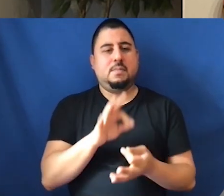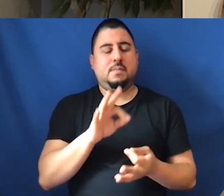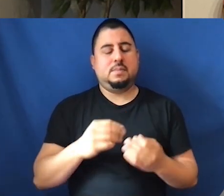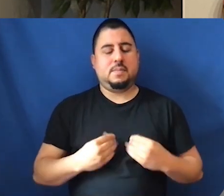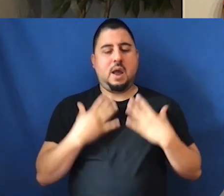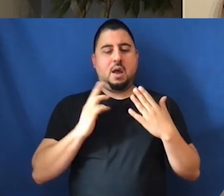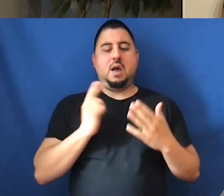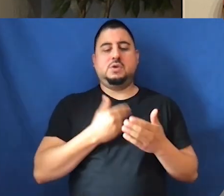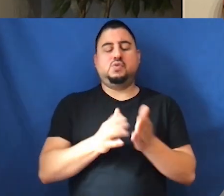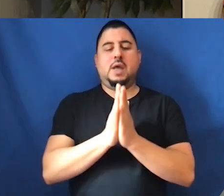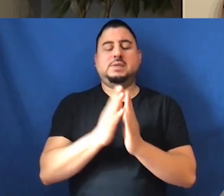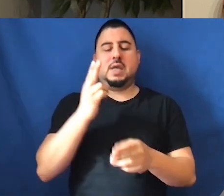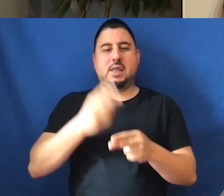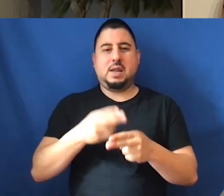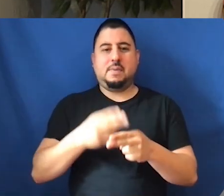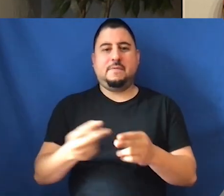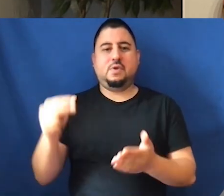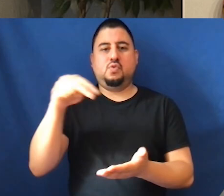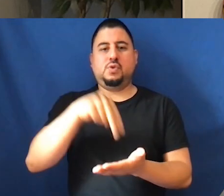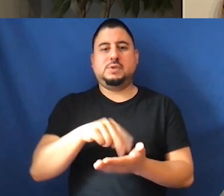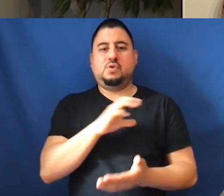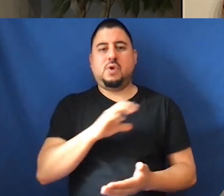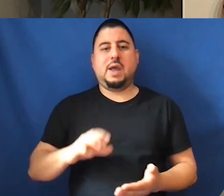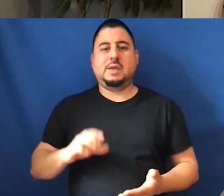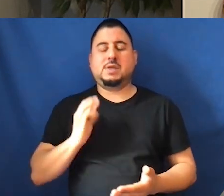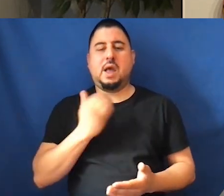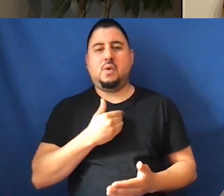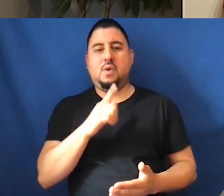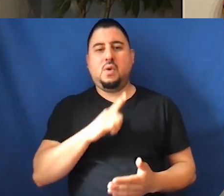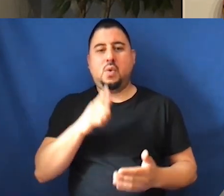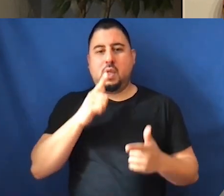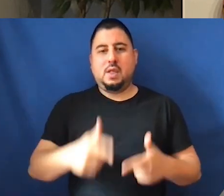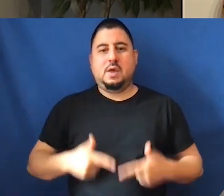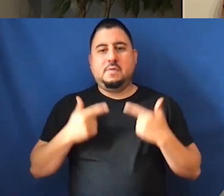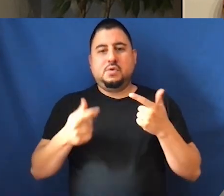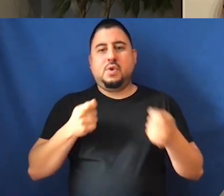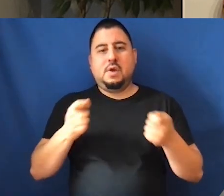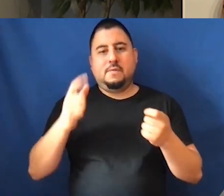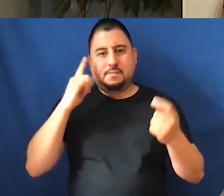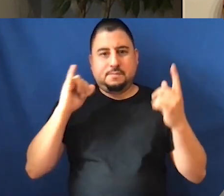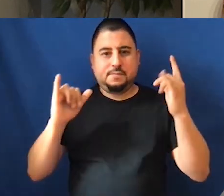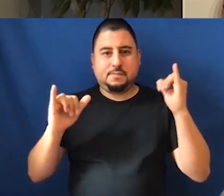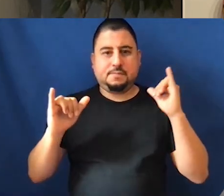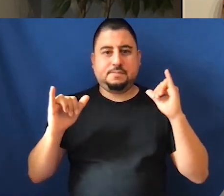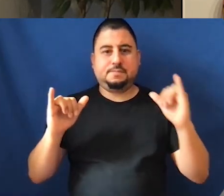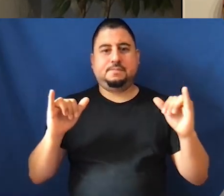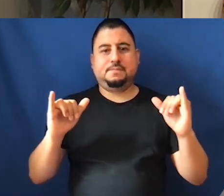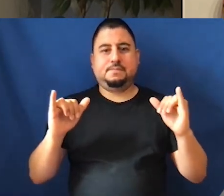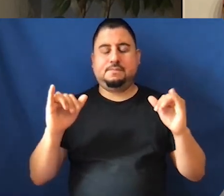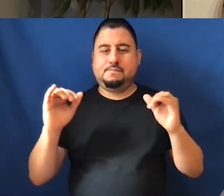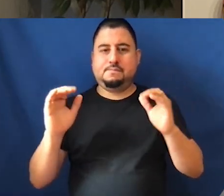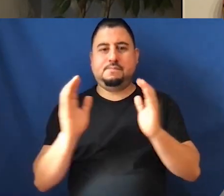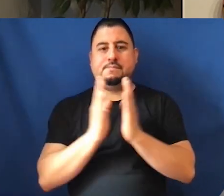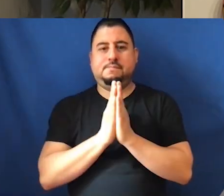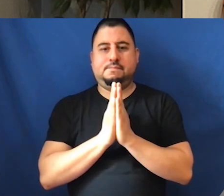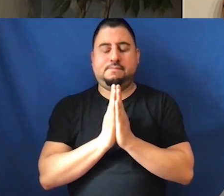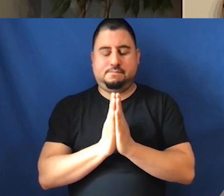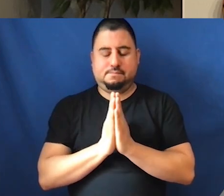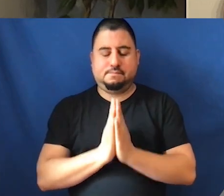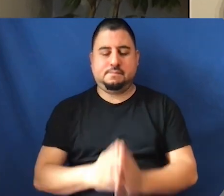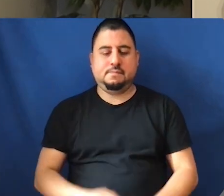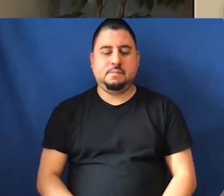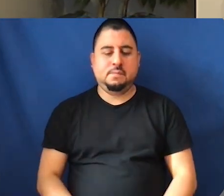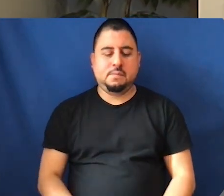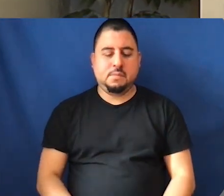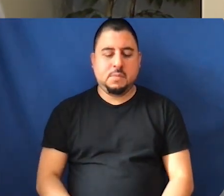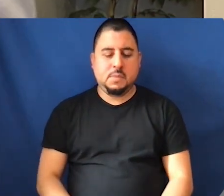ask in the name of the risen Christ, our Lord, who lives and reigns forever and ever.